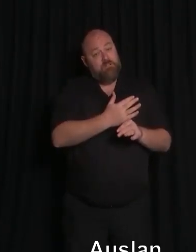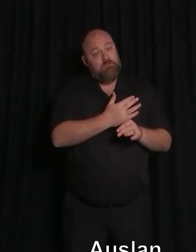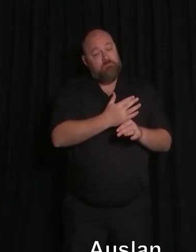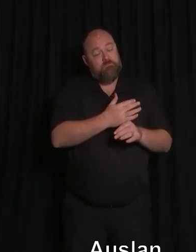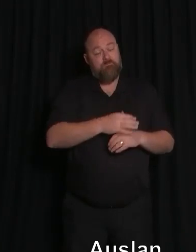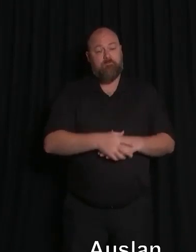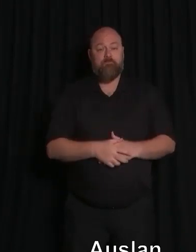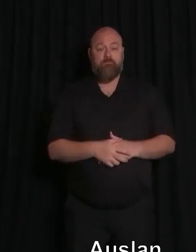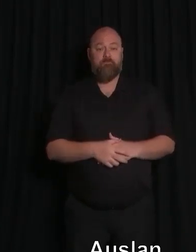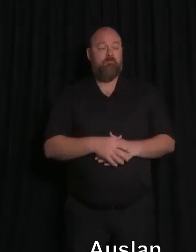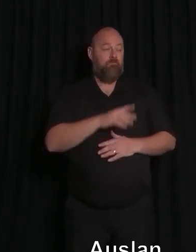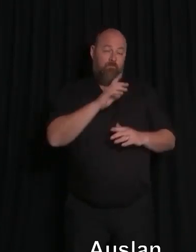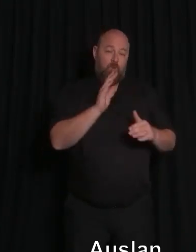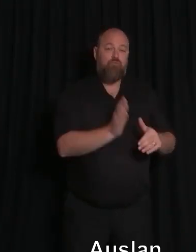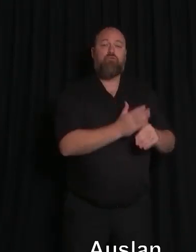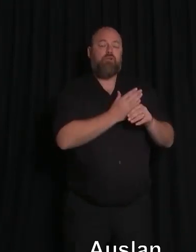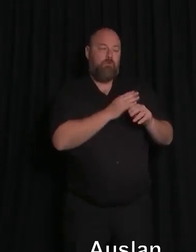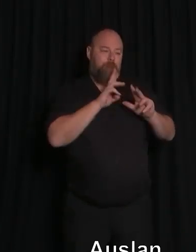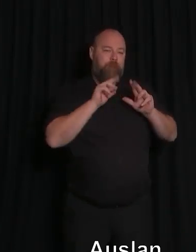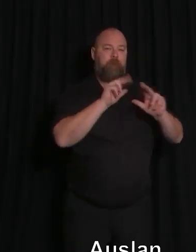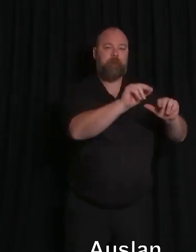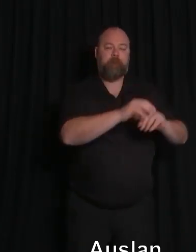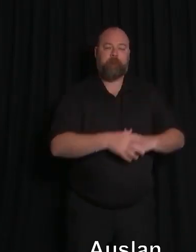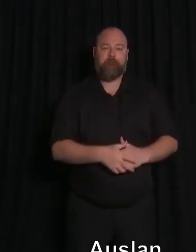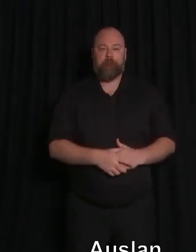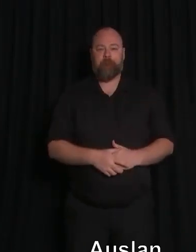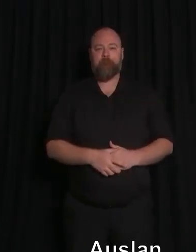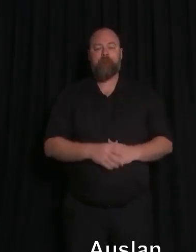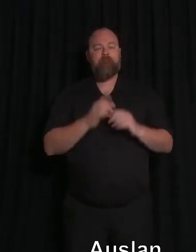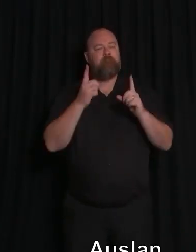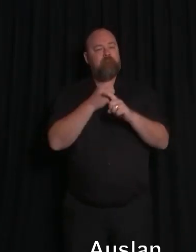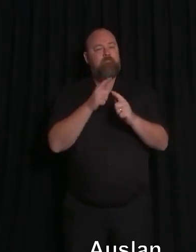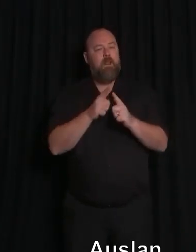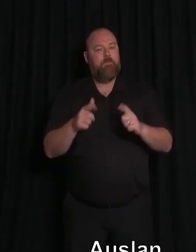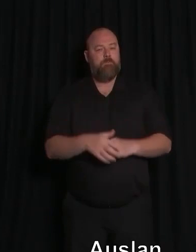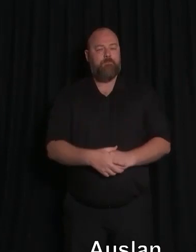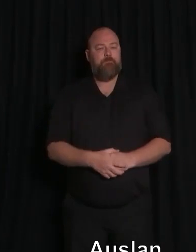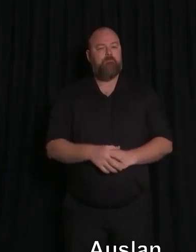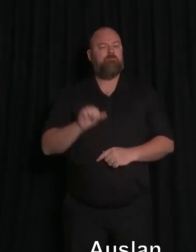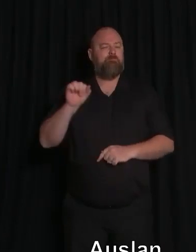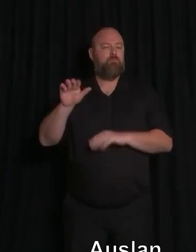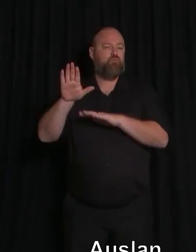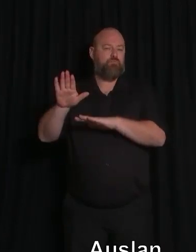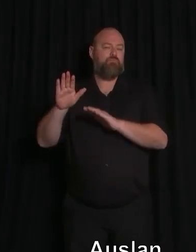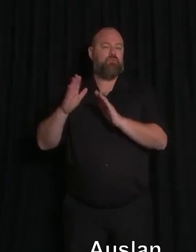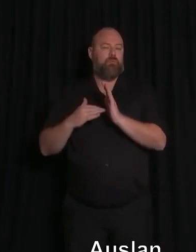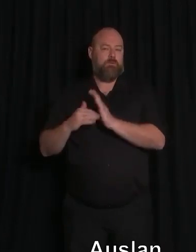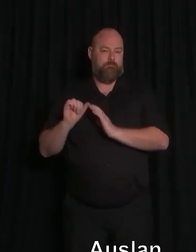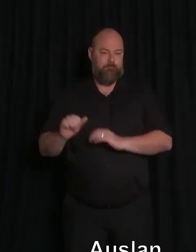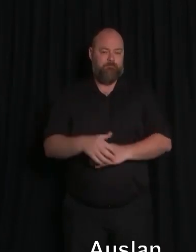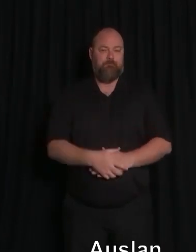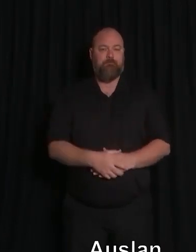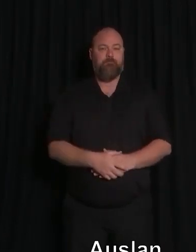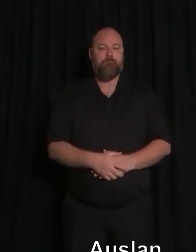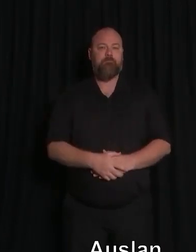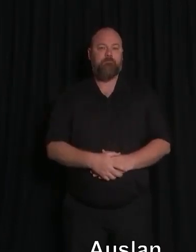humanity. Ko waiau, ko Tāngata te maunga, ko taupo te moana, ko Waikato te awa. Ko Ngāti Tuwharetoa